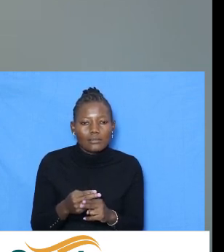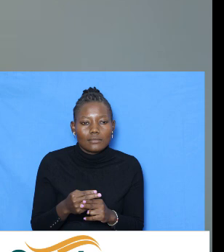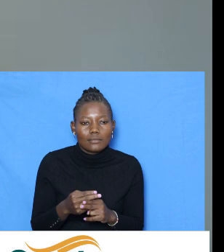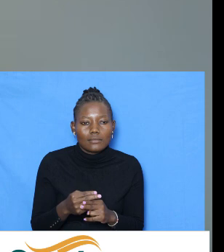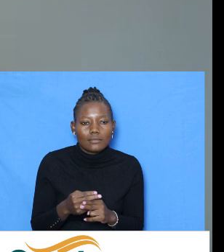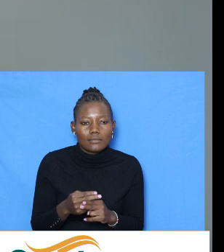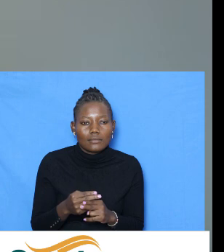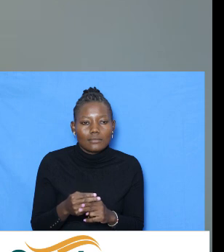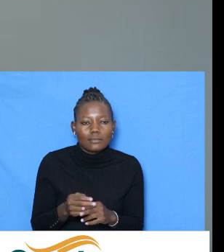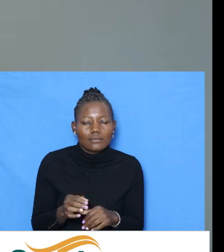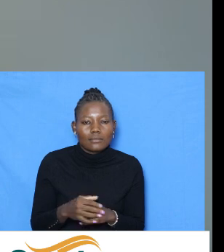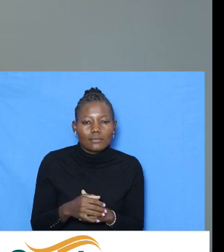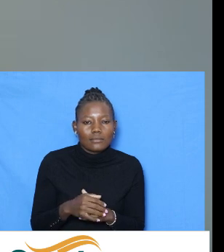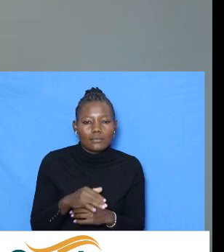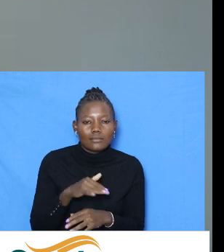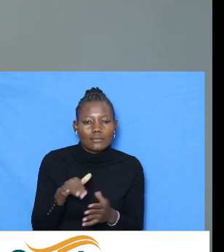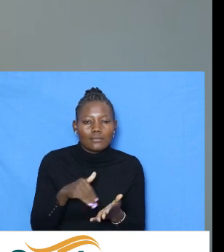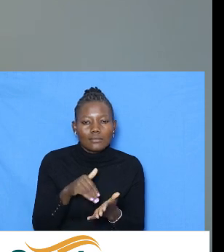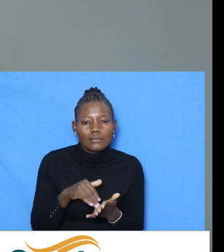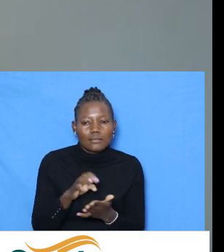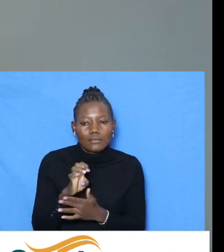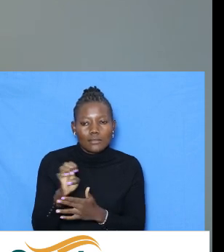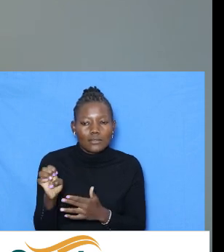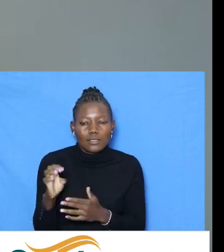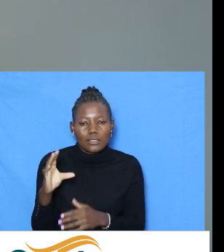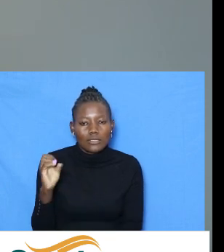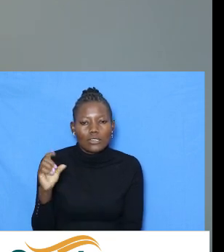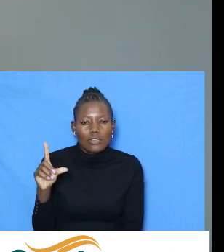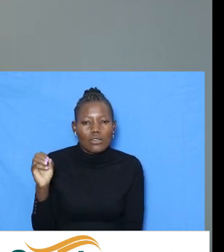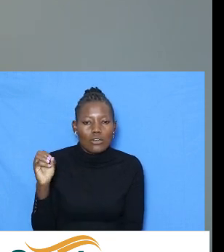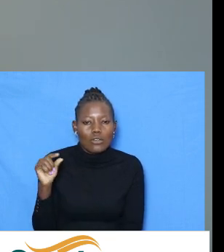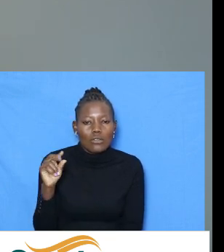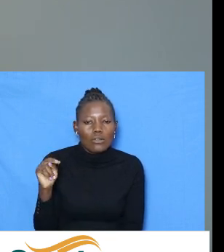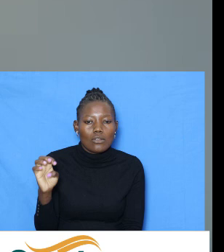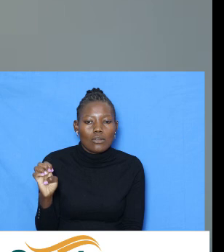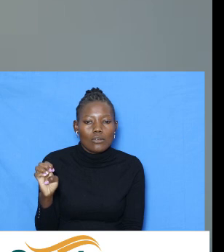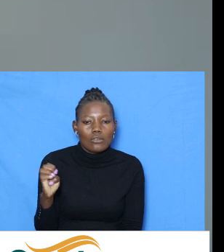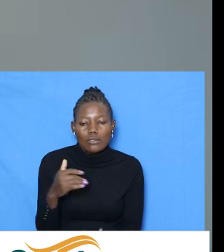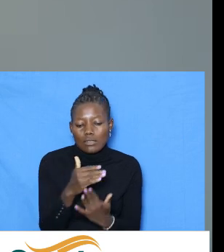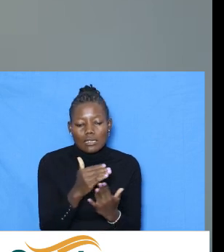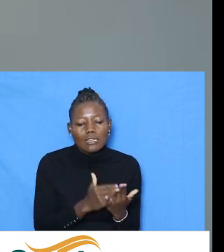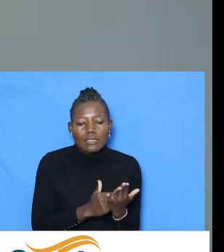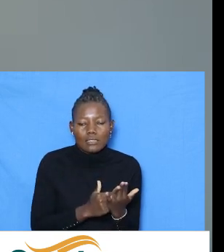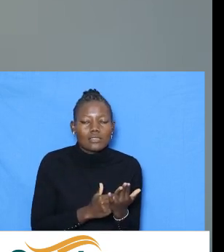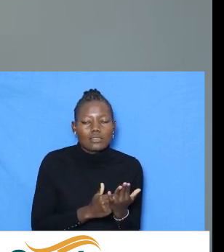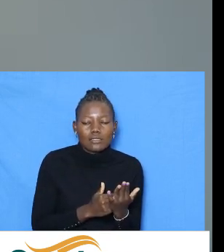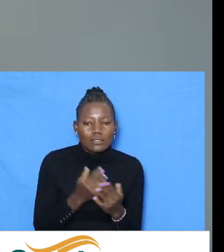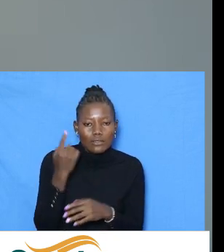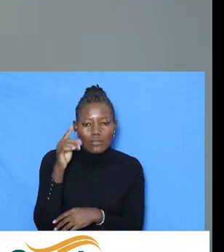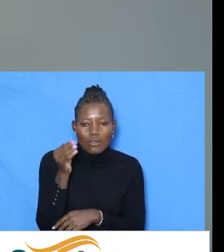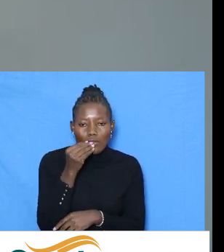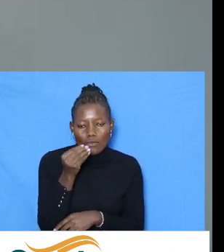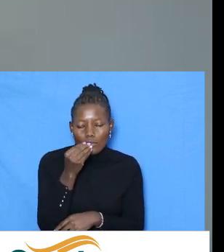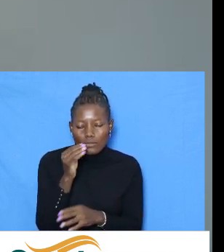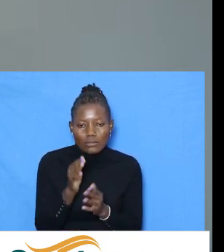No, it's not called. They make a list. It's called the Cologne list of nutritions and